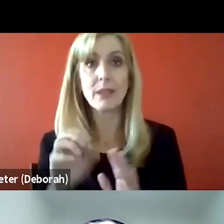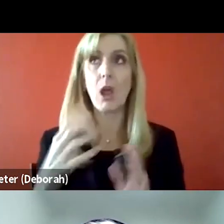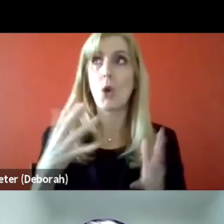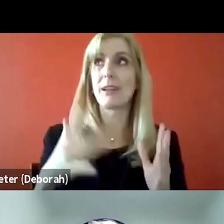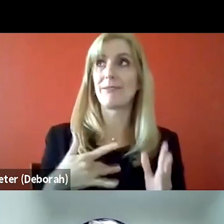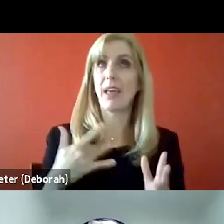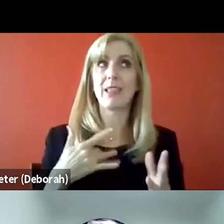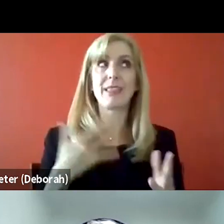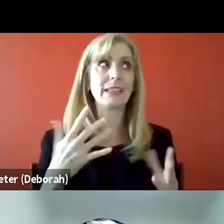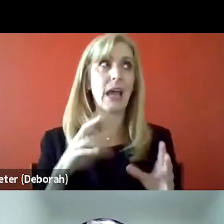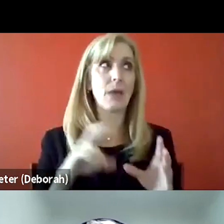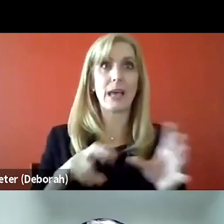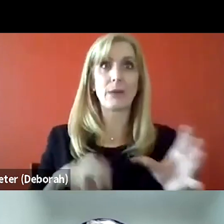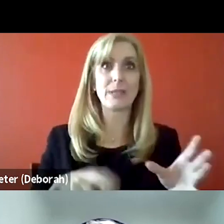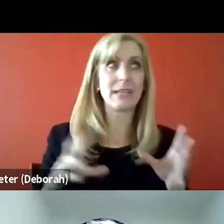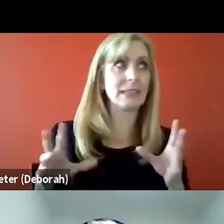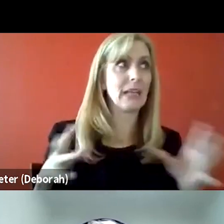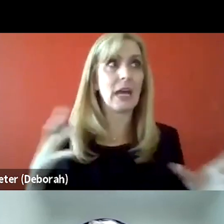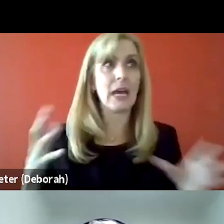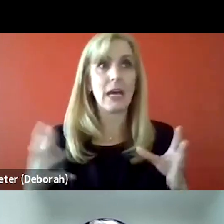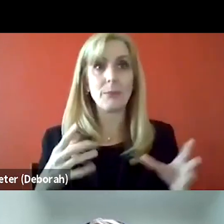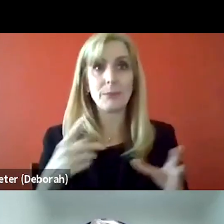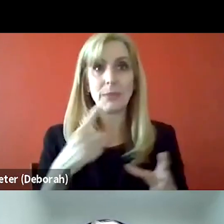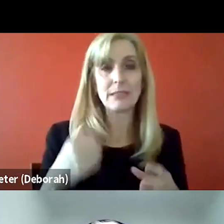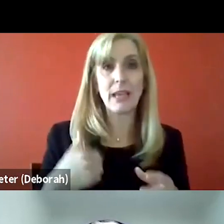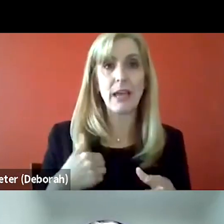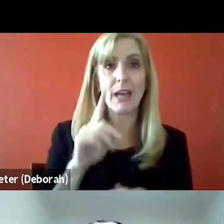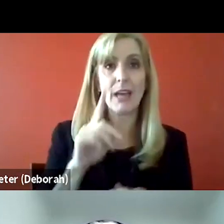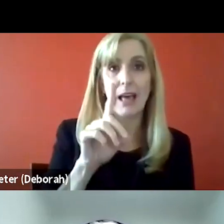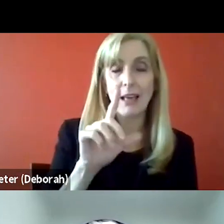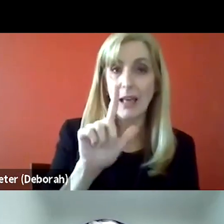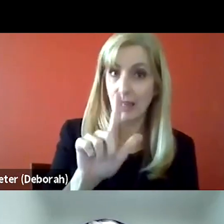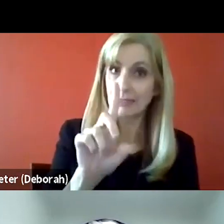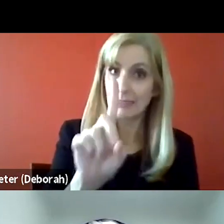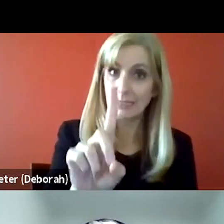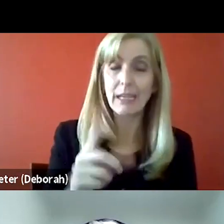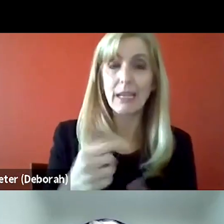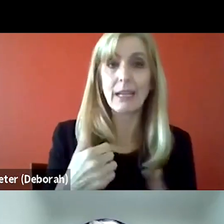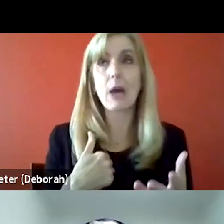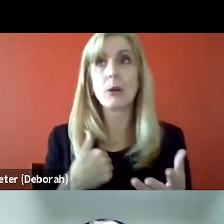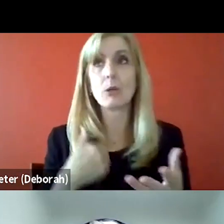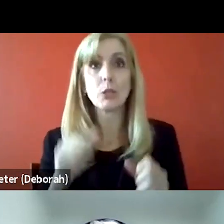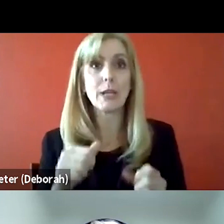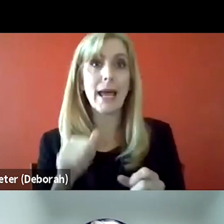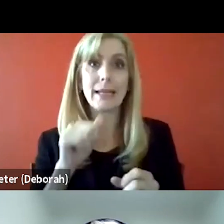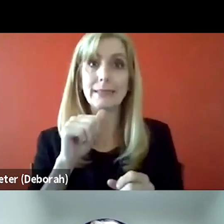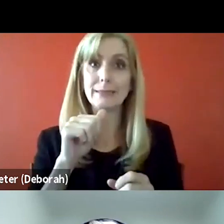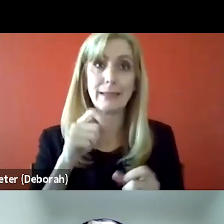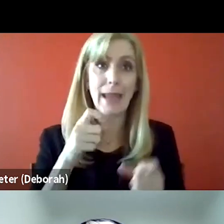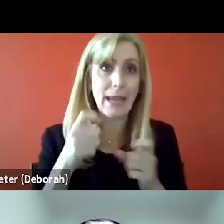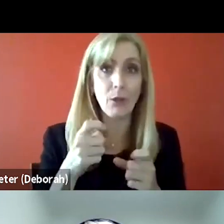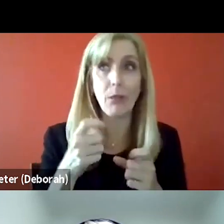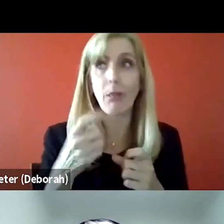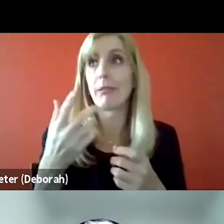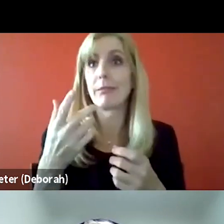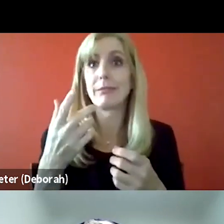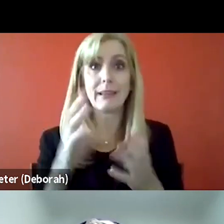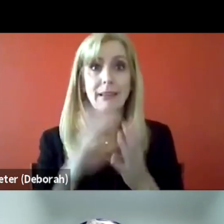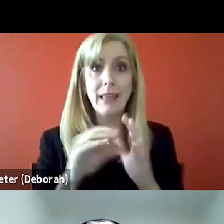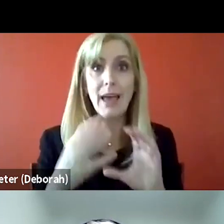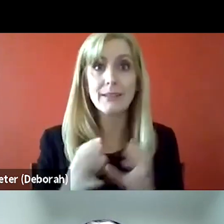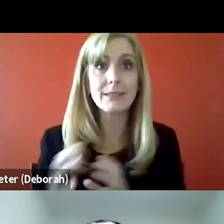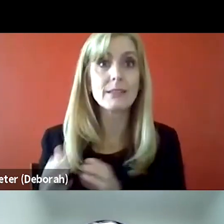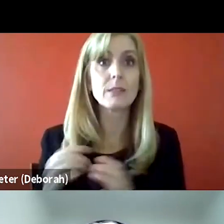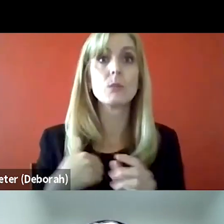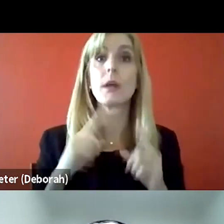with just feeling ostracized with this learning disability. Am I going to be able to handle these classes? And so I came to